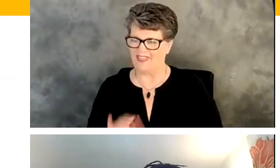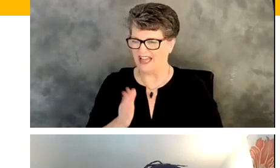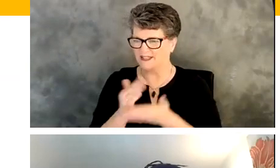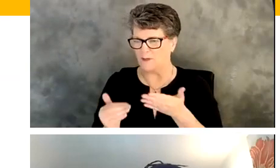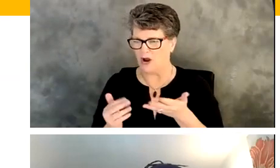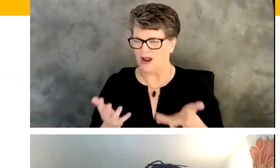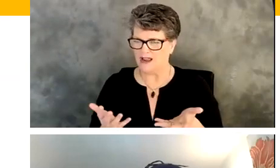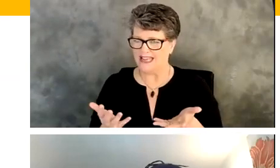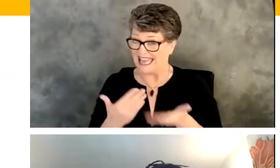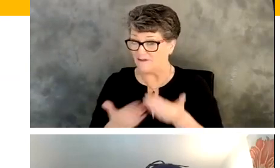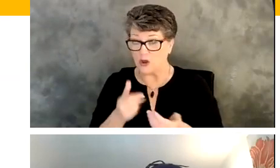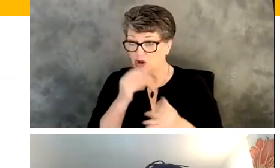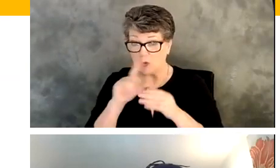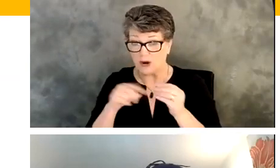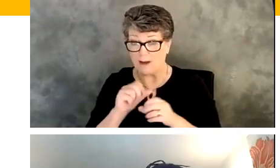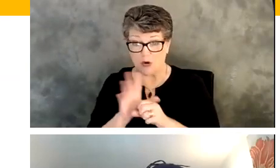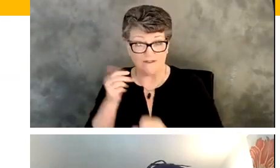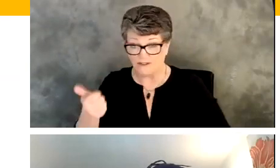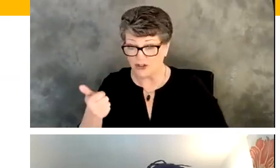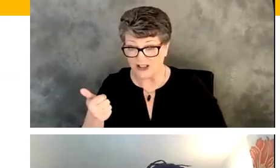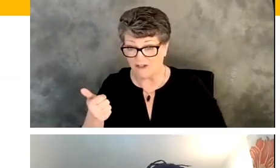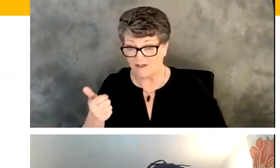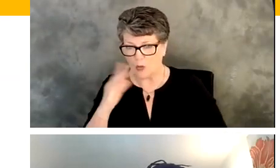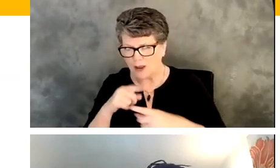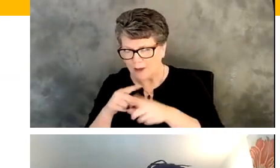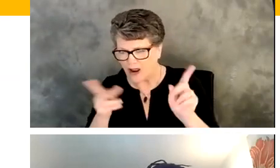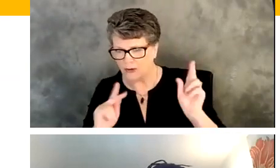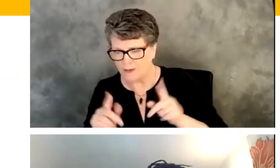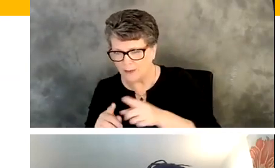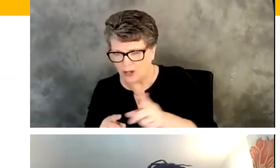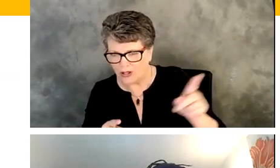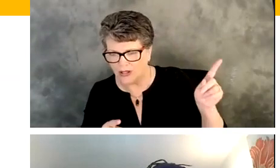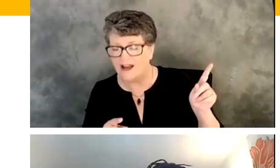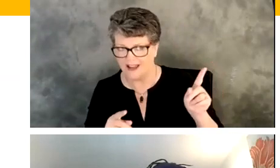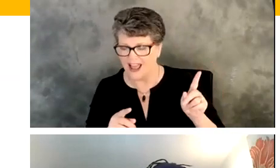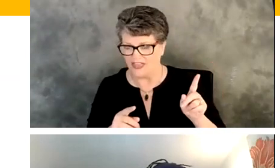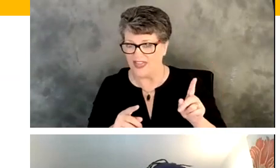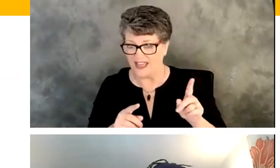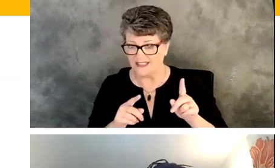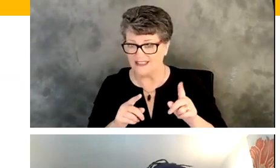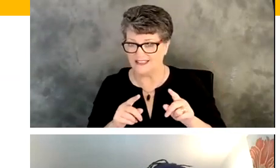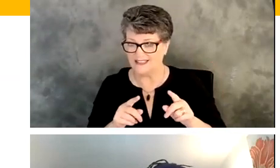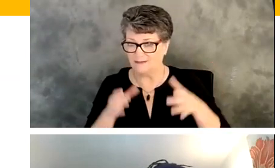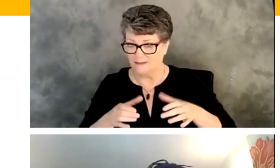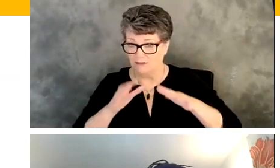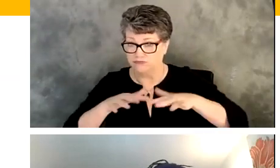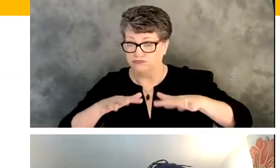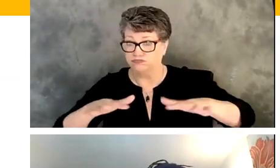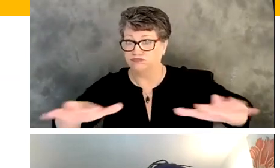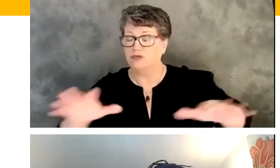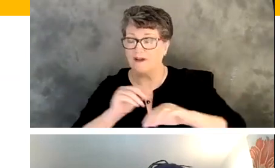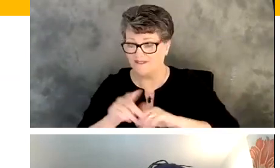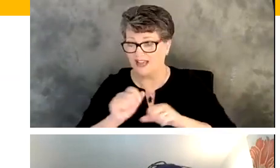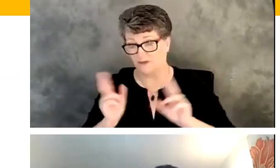like, even if you're not worried about COVID for yourself, this domino effect will affect non-COVID illness, our ability to care for